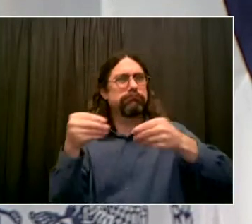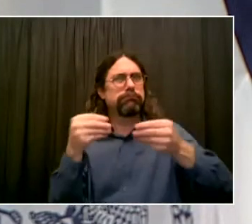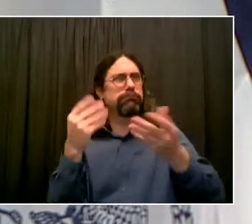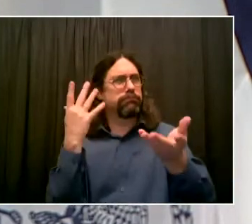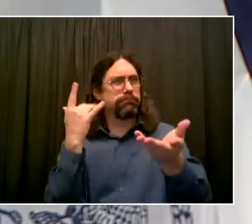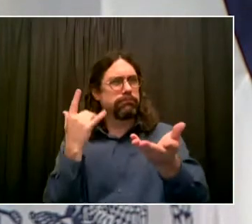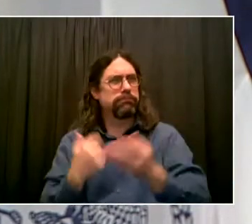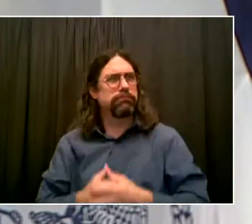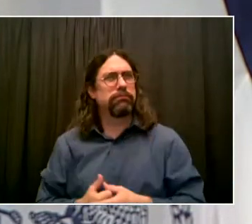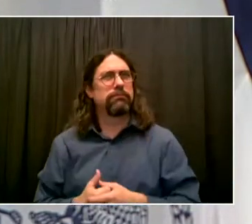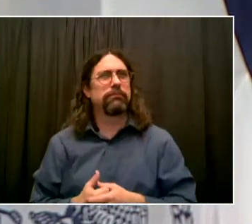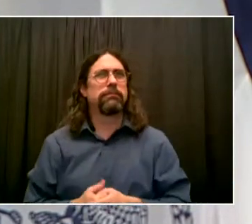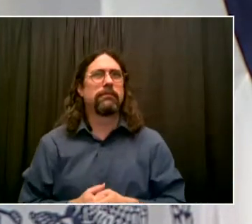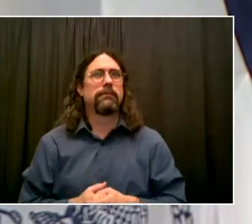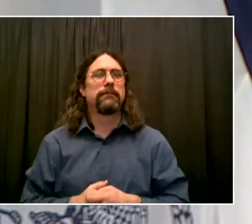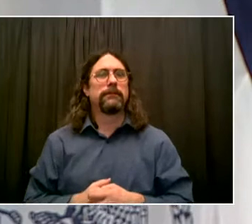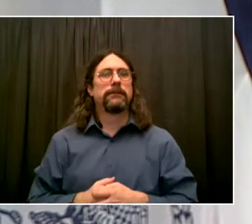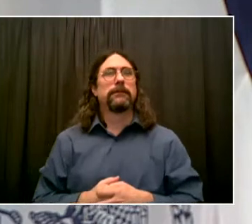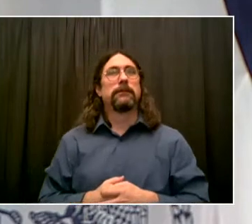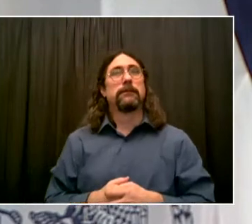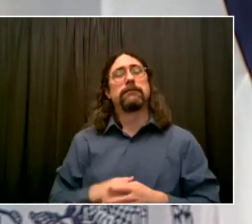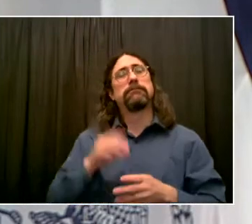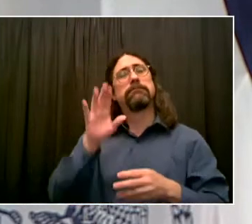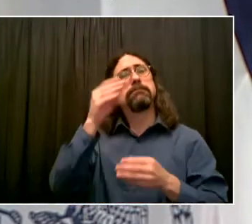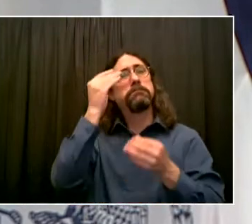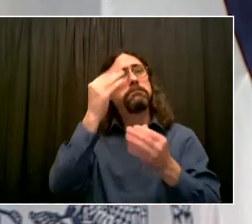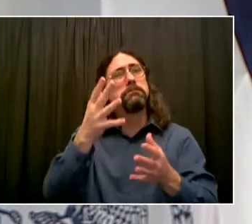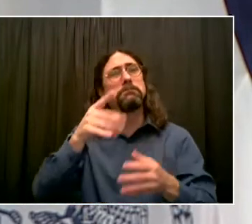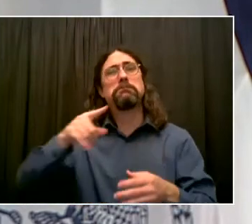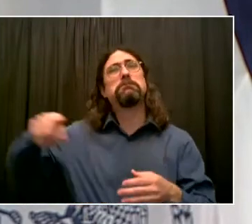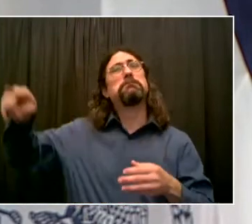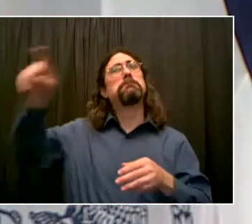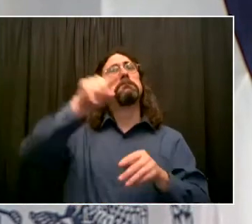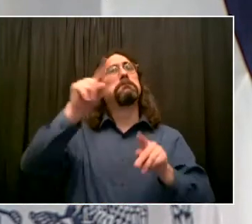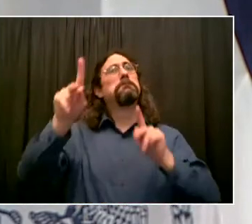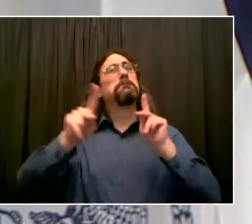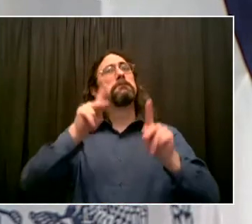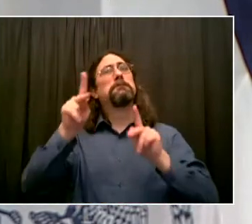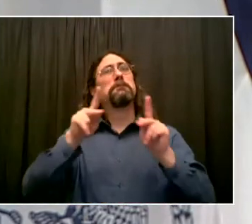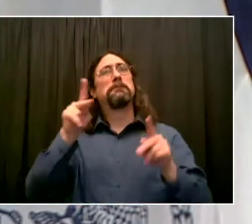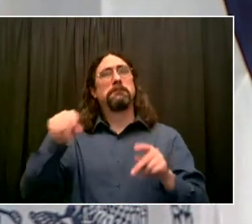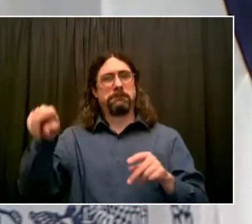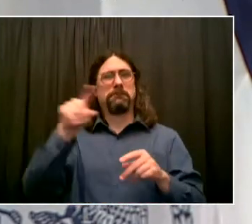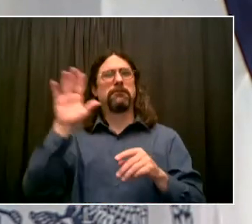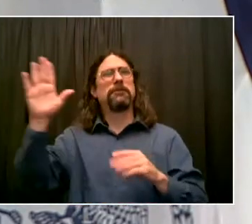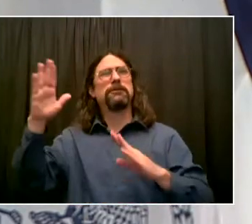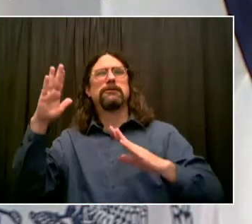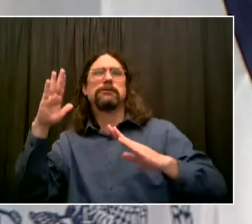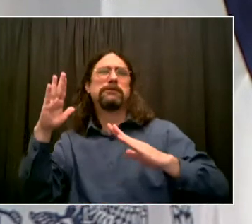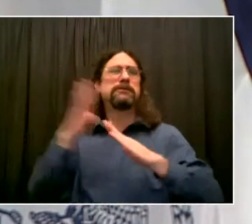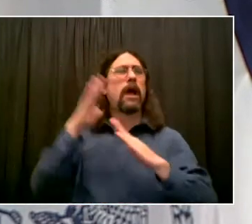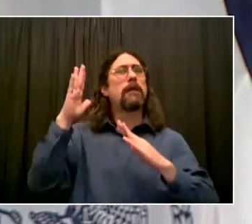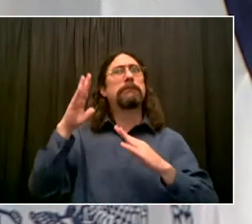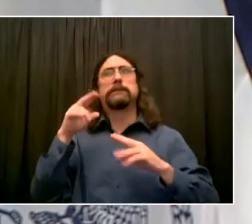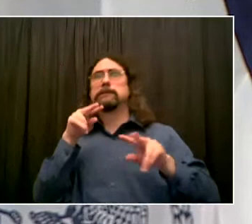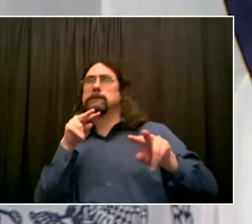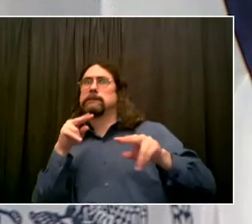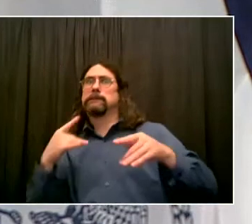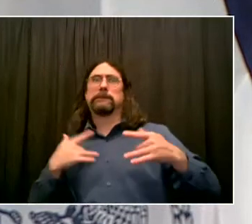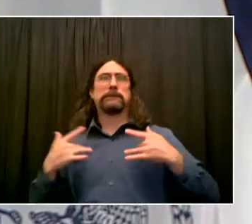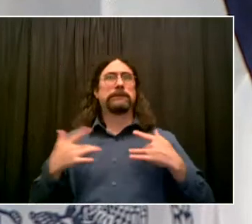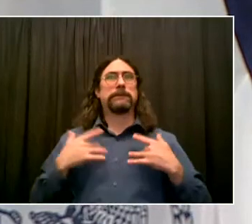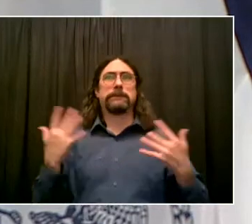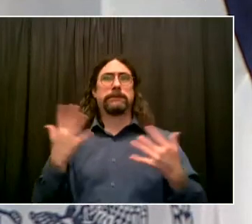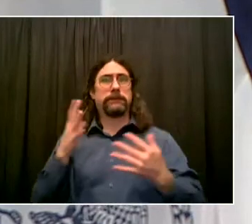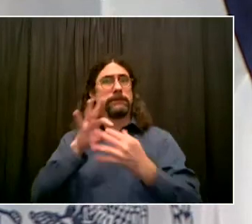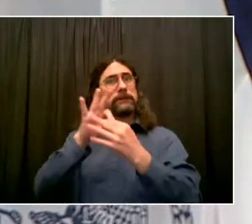more activity. And, most hotels we're talking about a lot of activity of one kind. Some hotels it means a different kind, but either way you slice